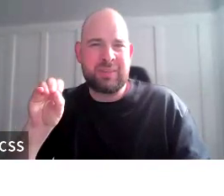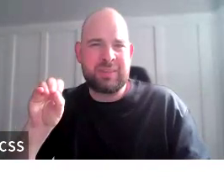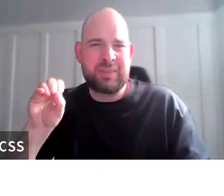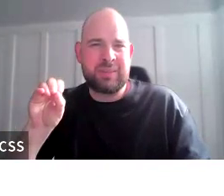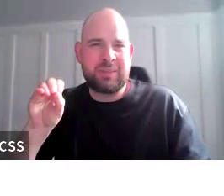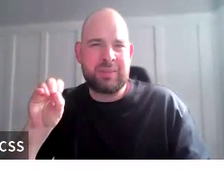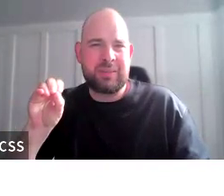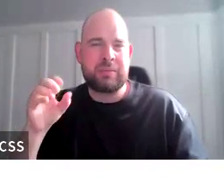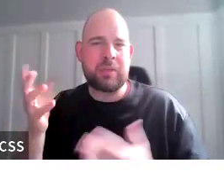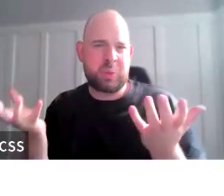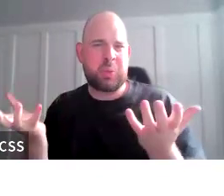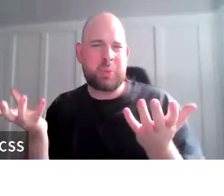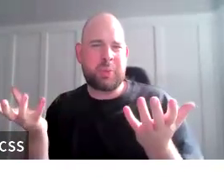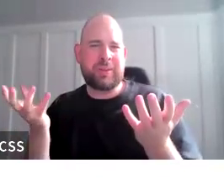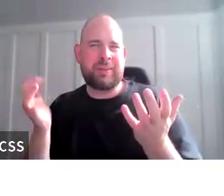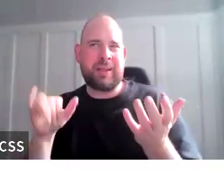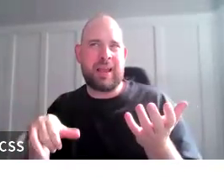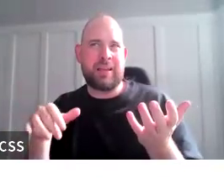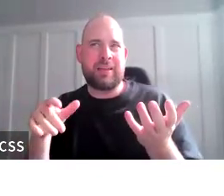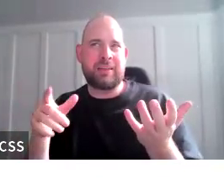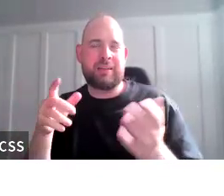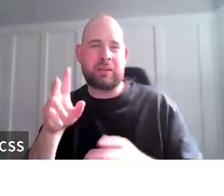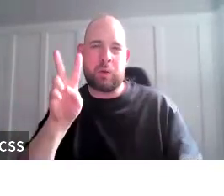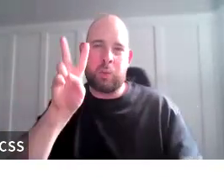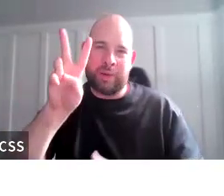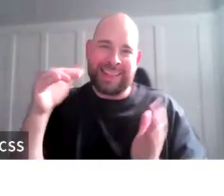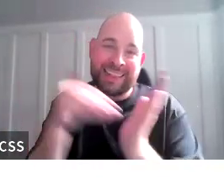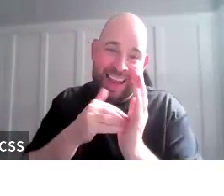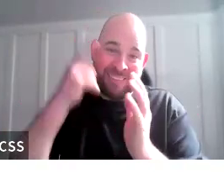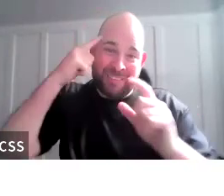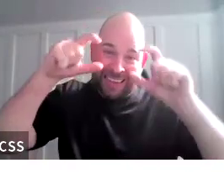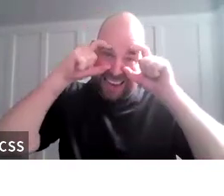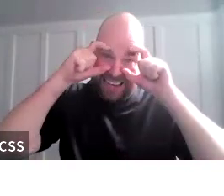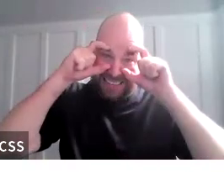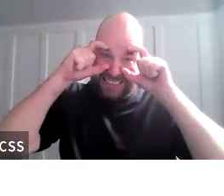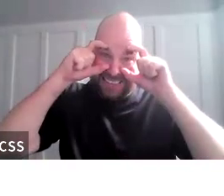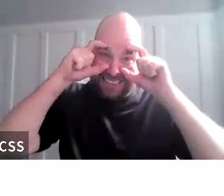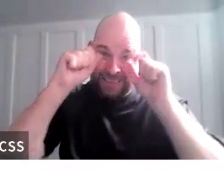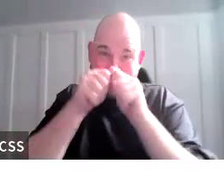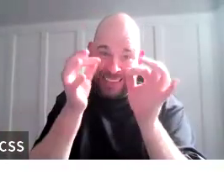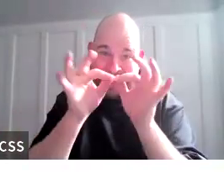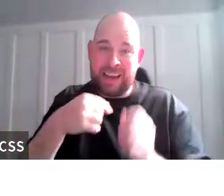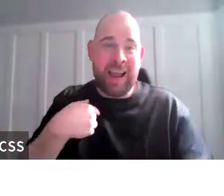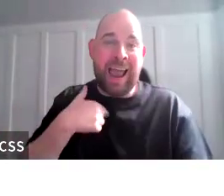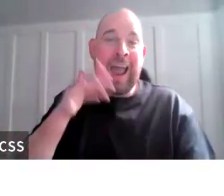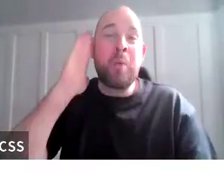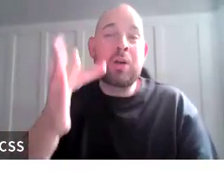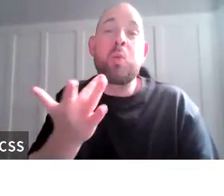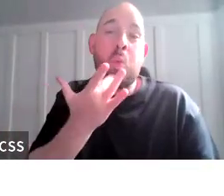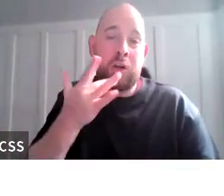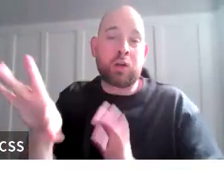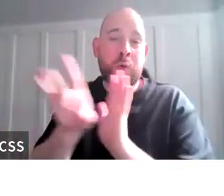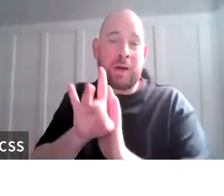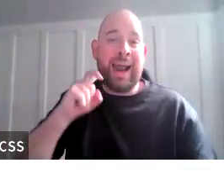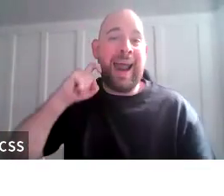on a different website and it was only $370. So there's another discrepancy here. $2,000